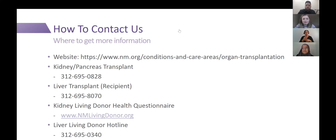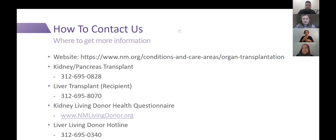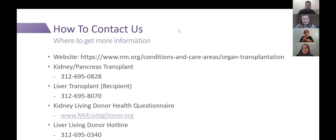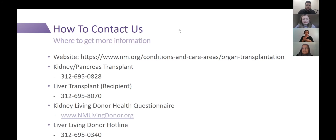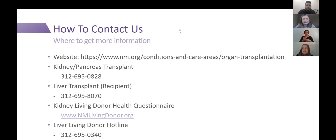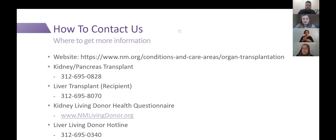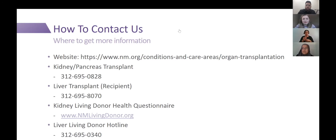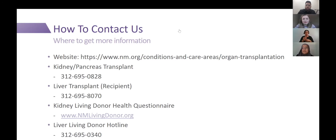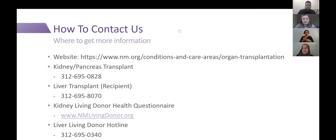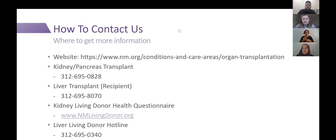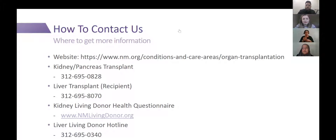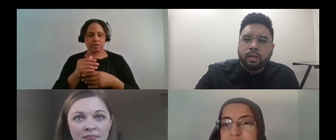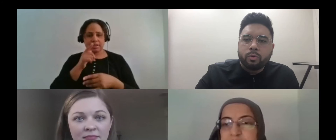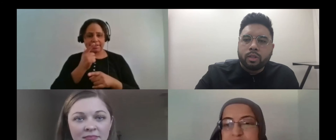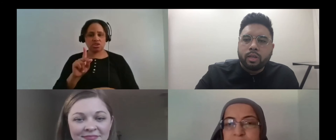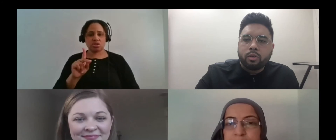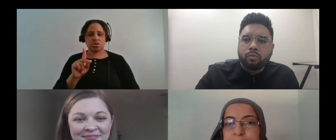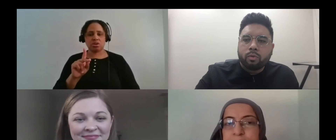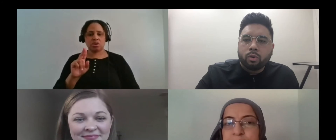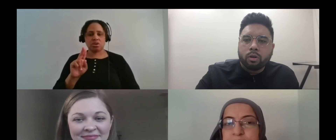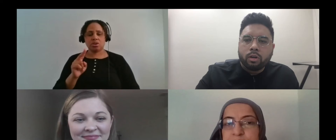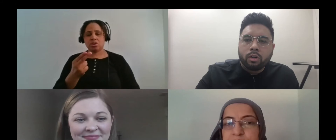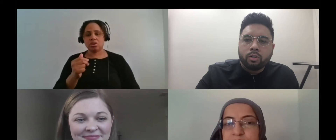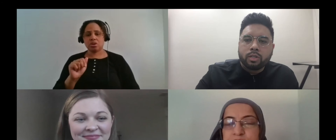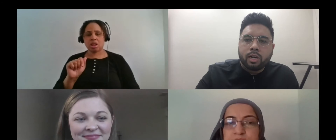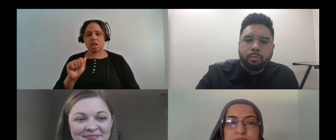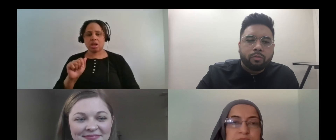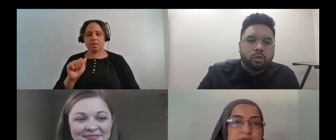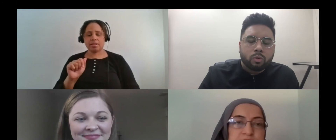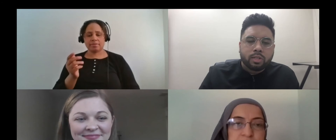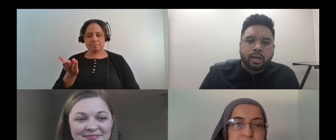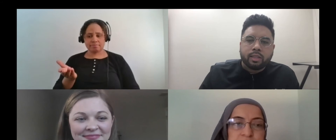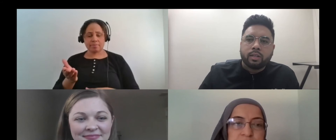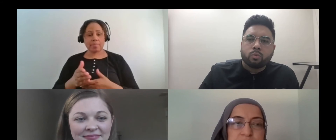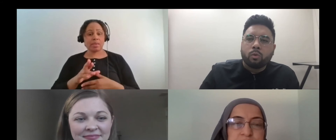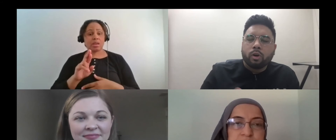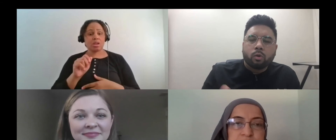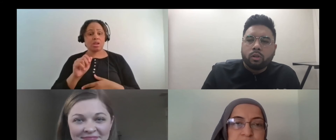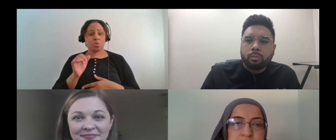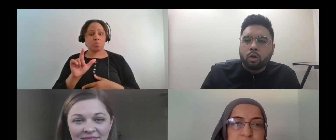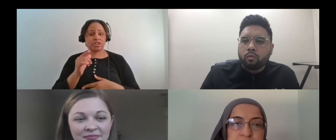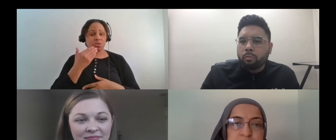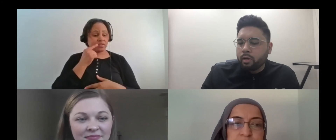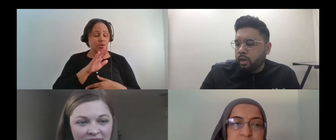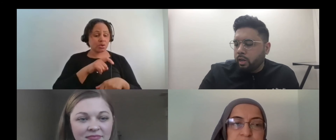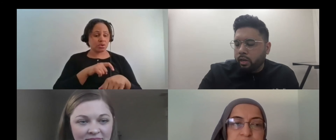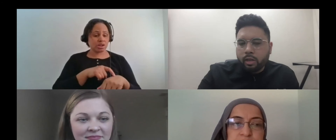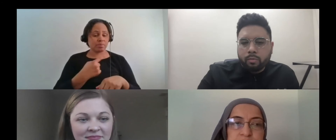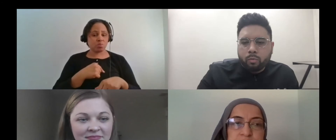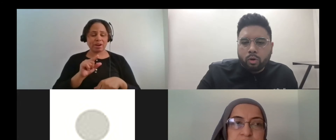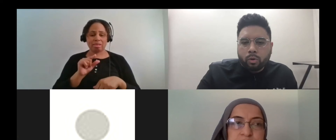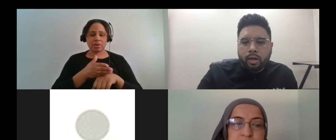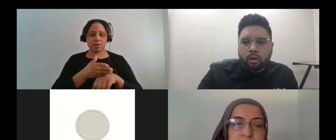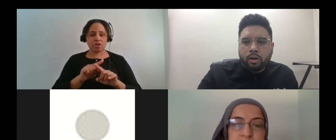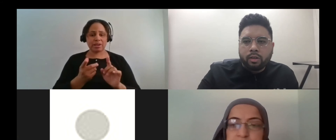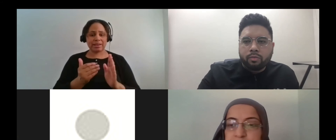Sister Khaula here. Rachel, again, I do want to thank you for your time. And if you just want to stay on at the end as well, we are going a little bit over, but again,